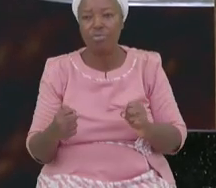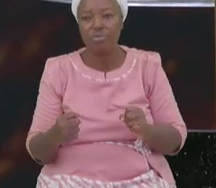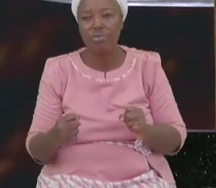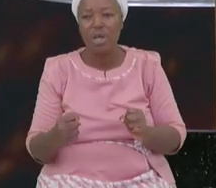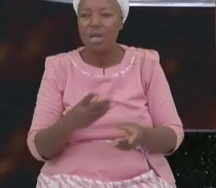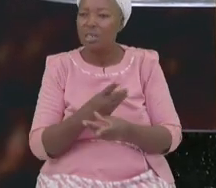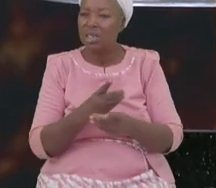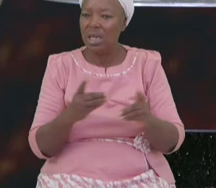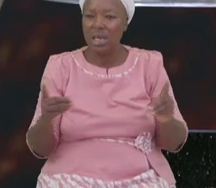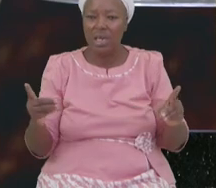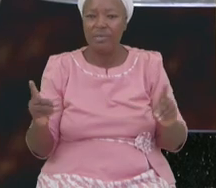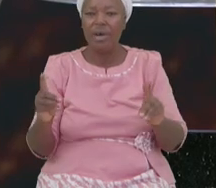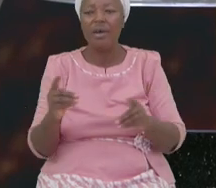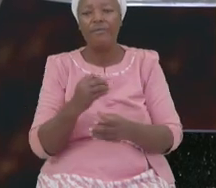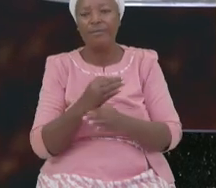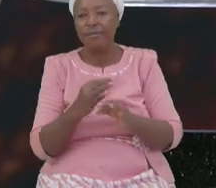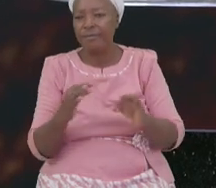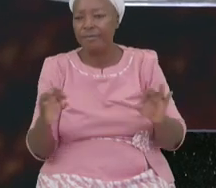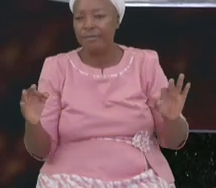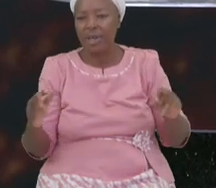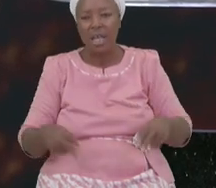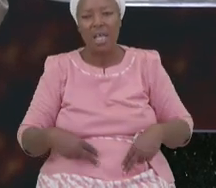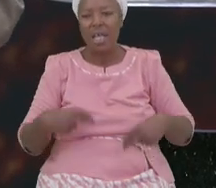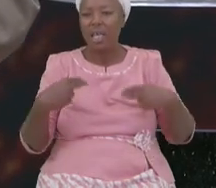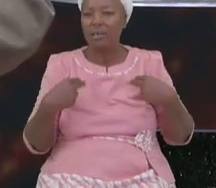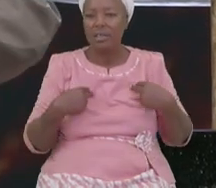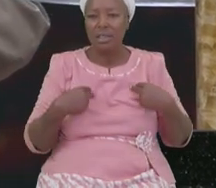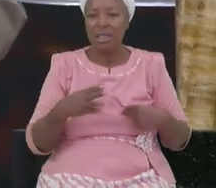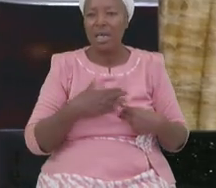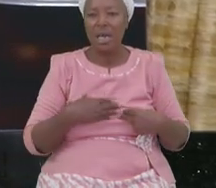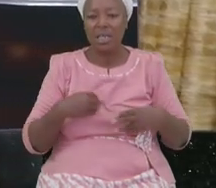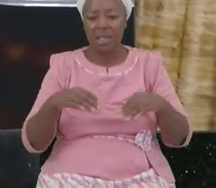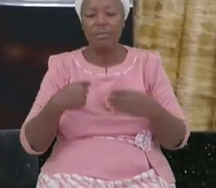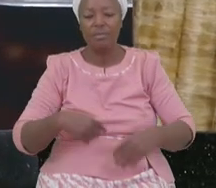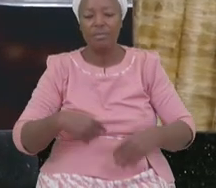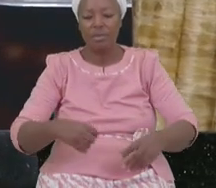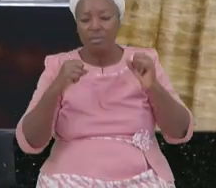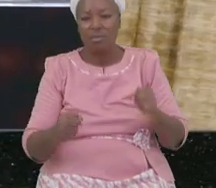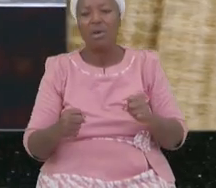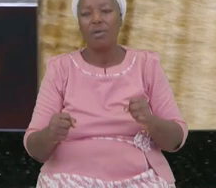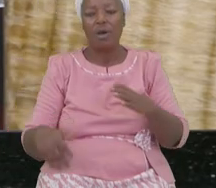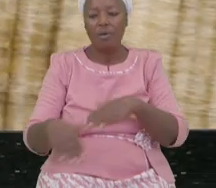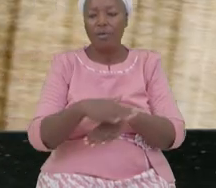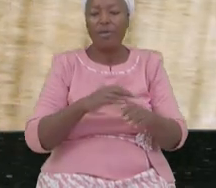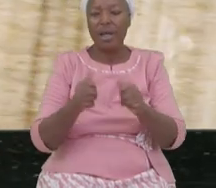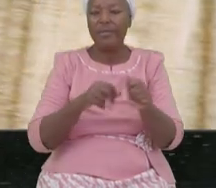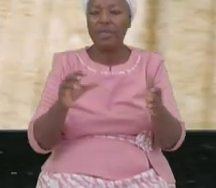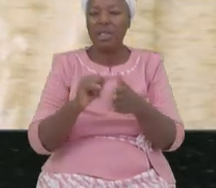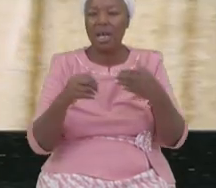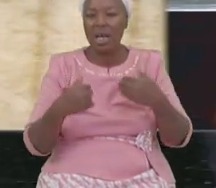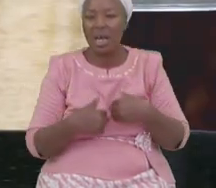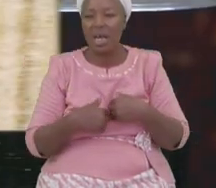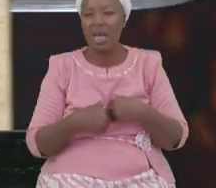delivered, free, healthy, and give me dominion over everything that had waged